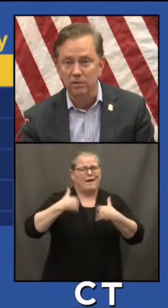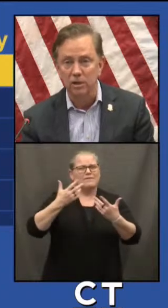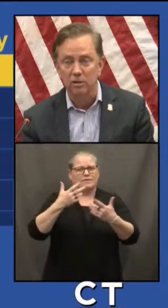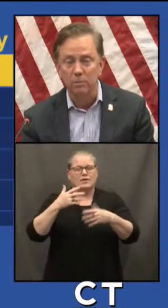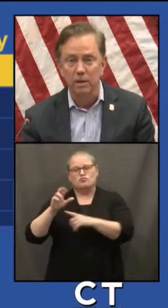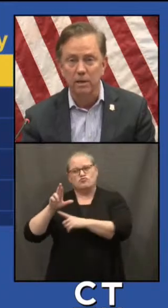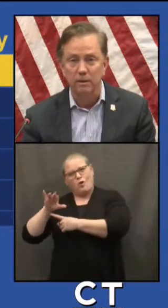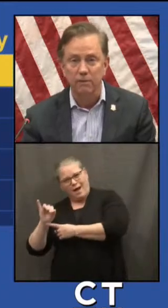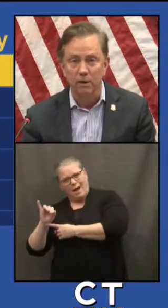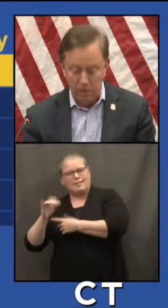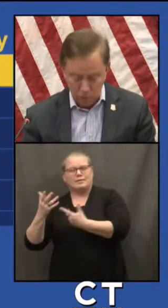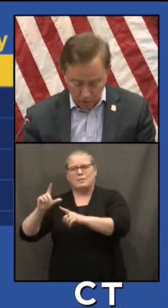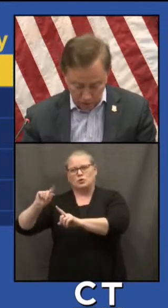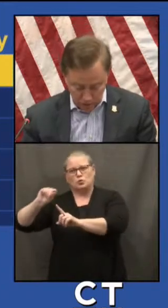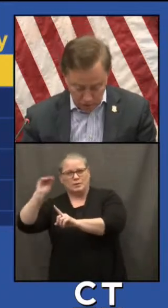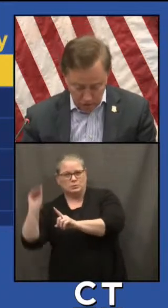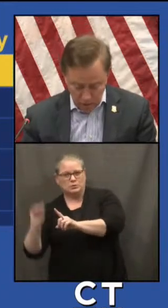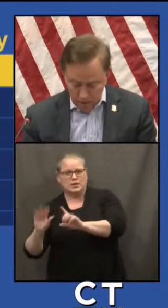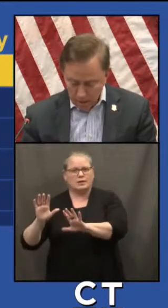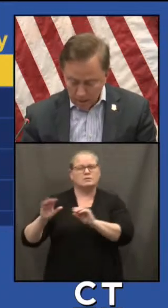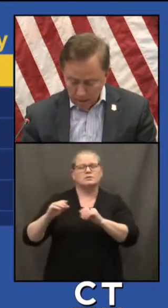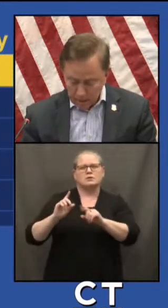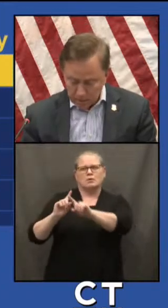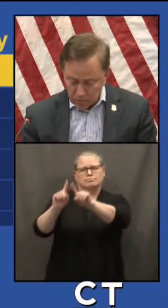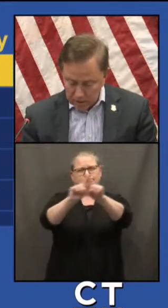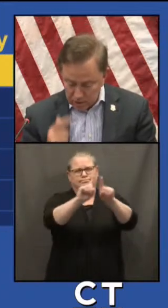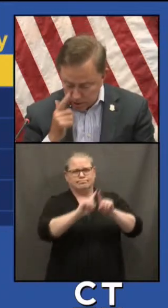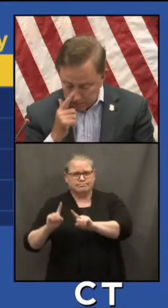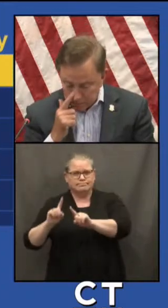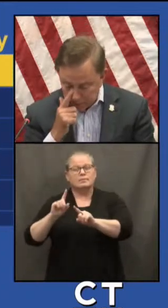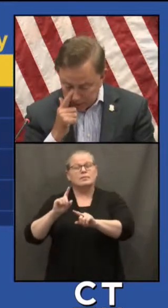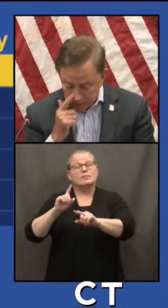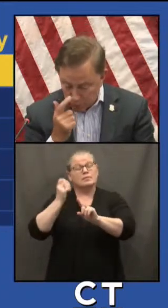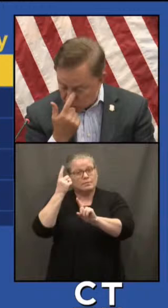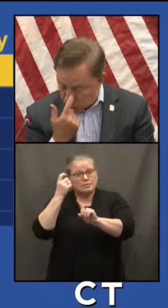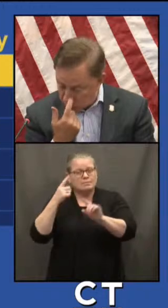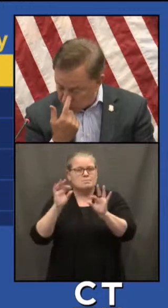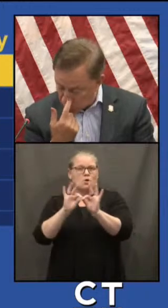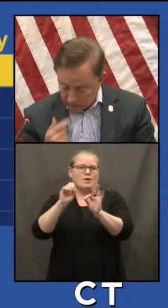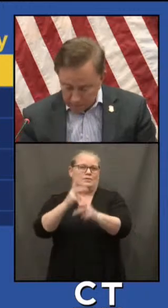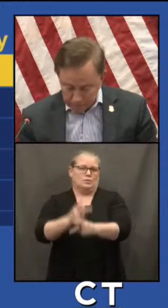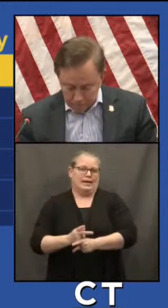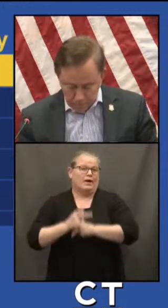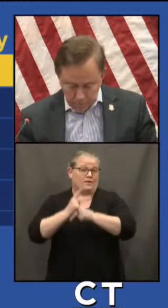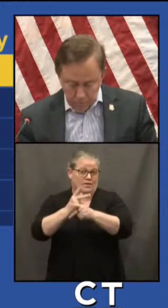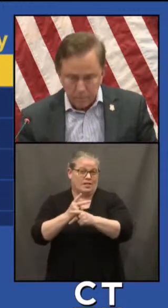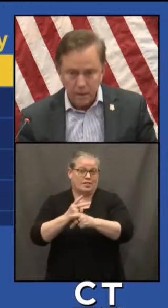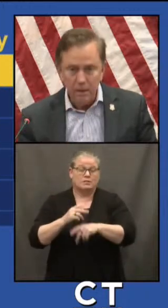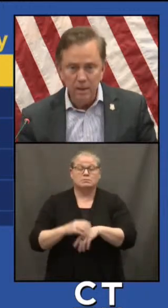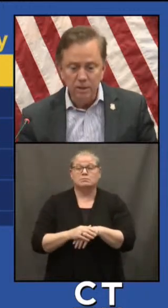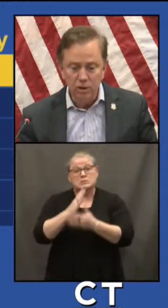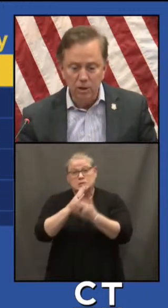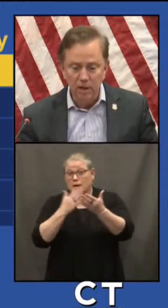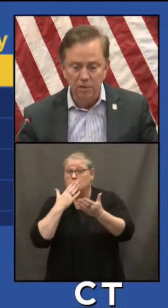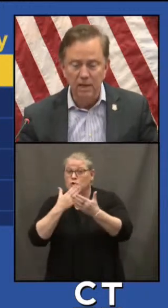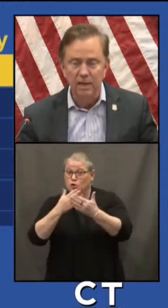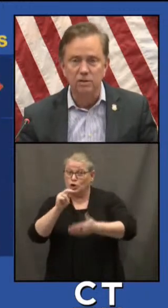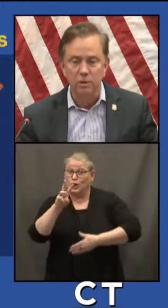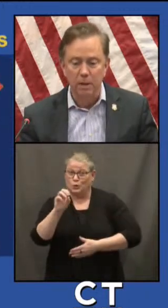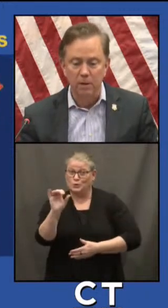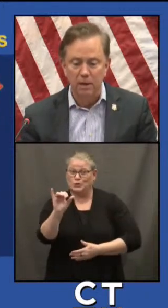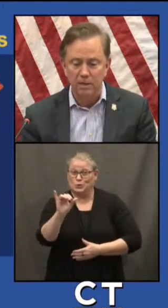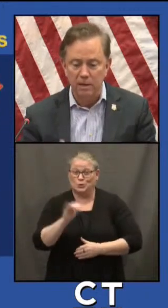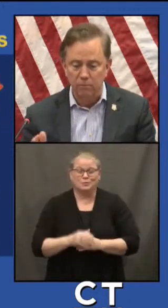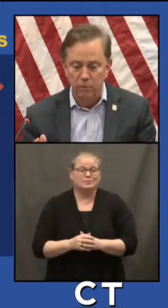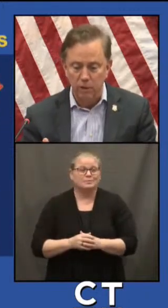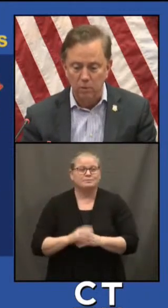to continue to be very cautious. But there is some good news as well. The next chart, I think, gives you a